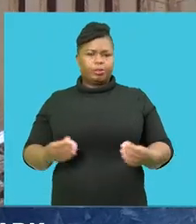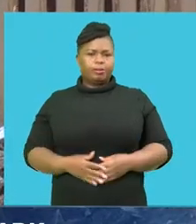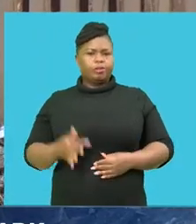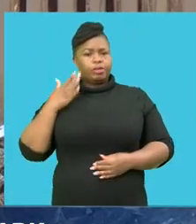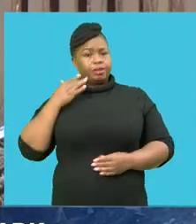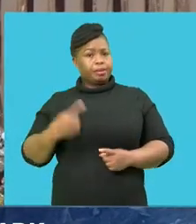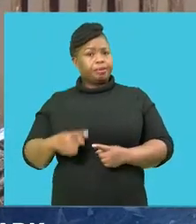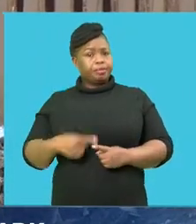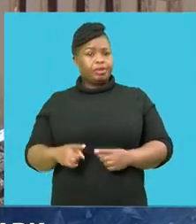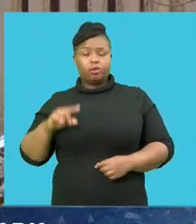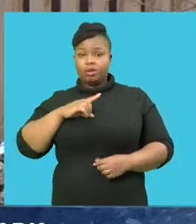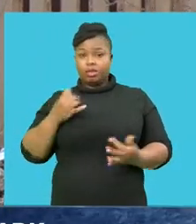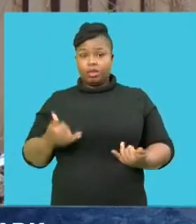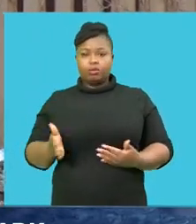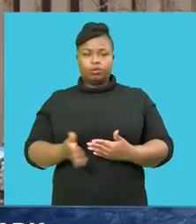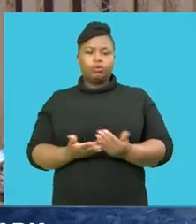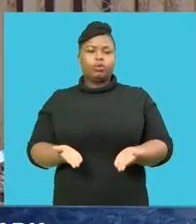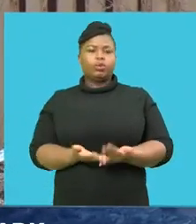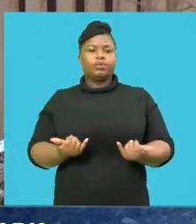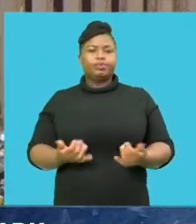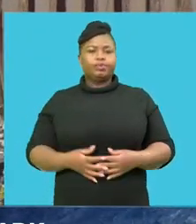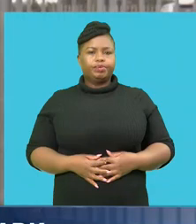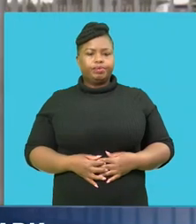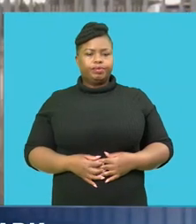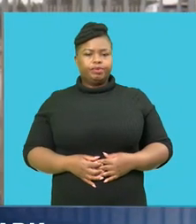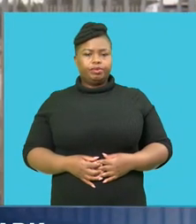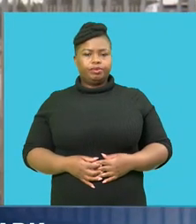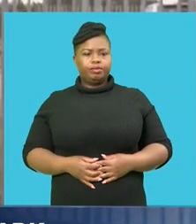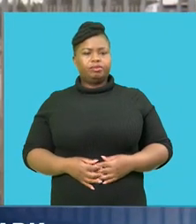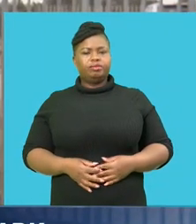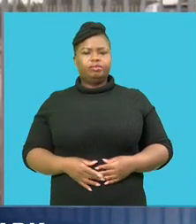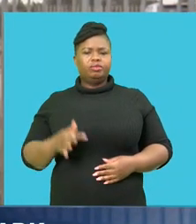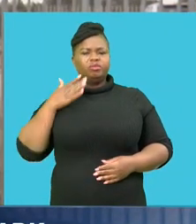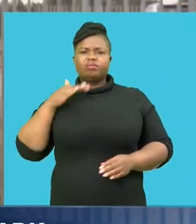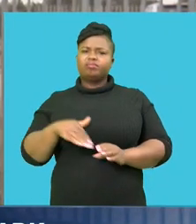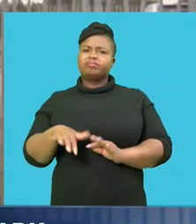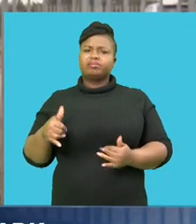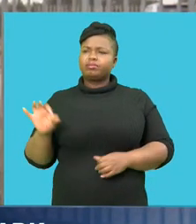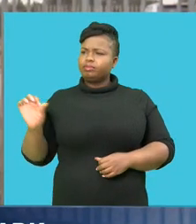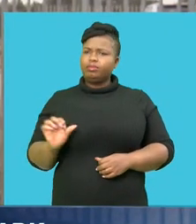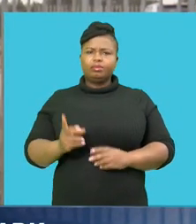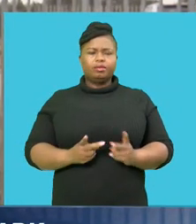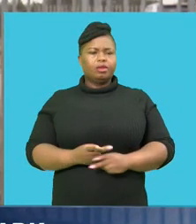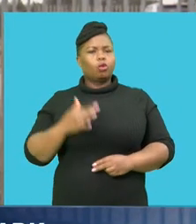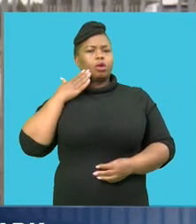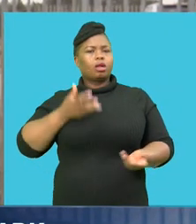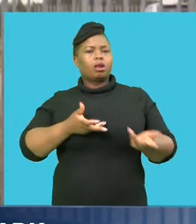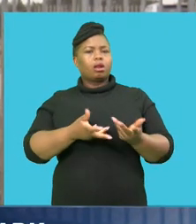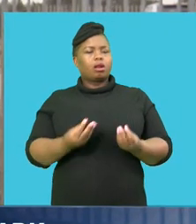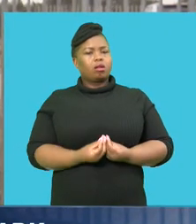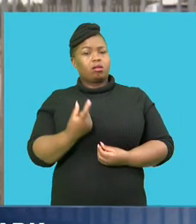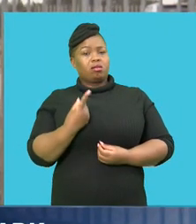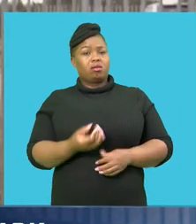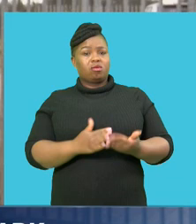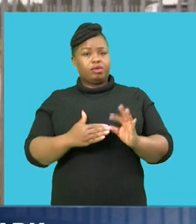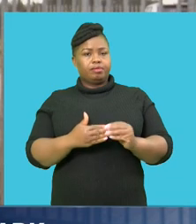izingane ikakhulukazi njengoba kuvalwa izikole. We've spoken after I've left here because ngicela ukubuya futhi manje. When we are engaging with one of the ward committee